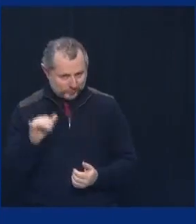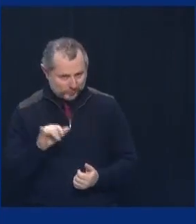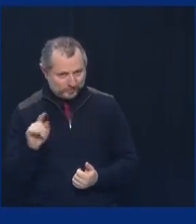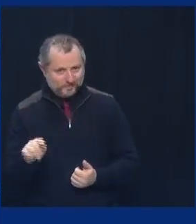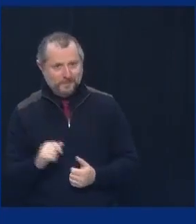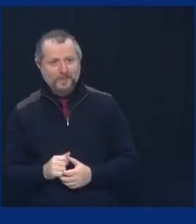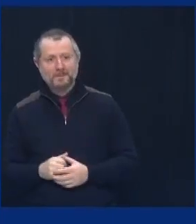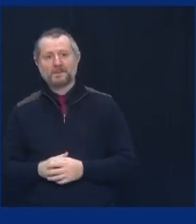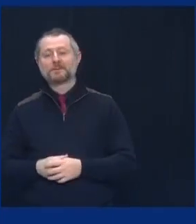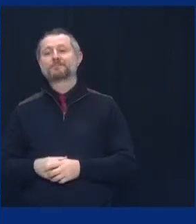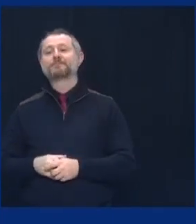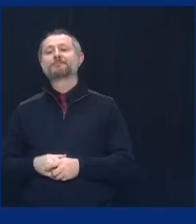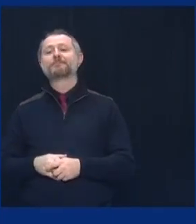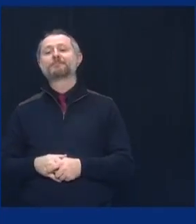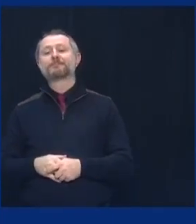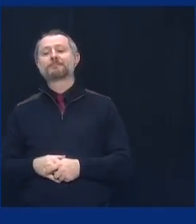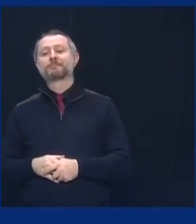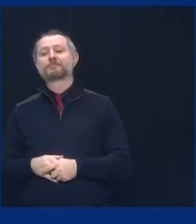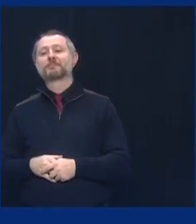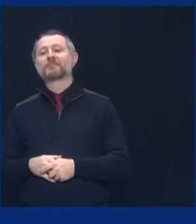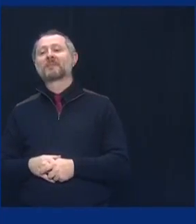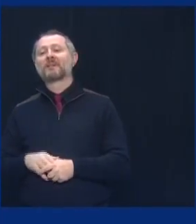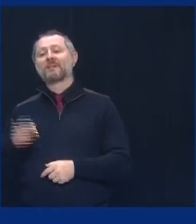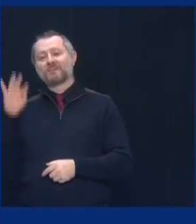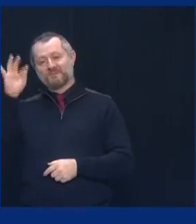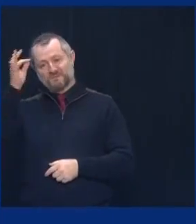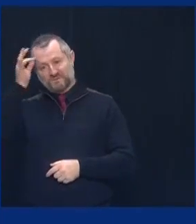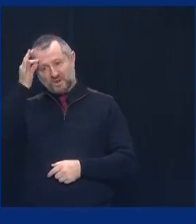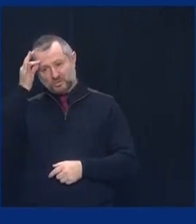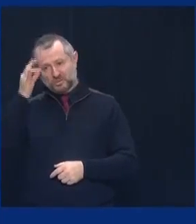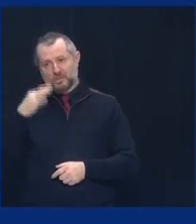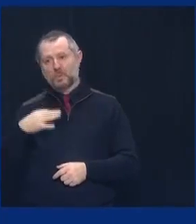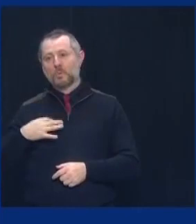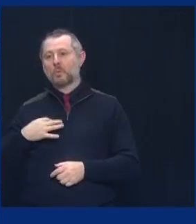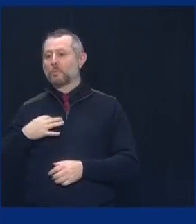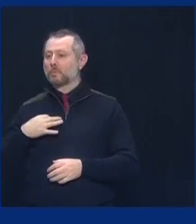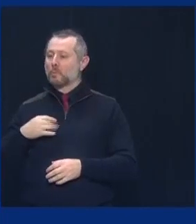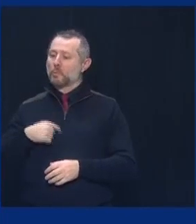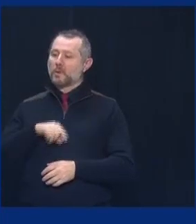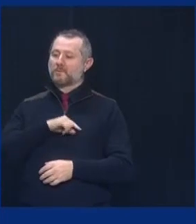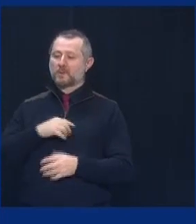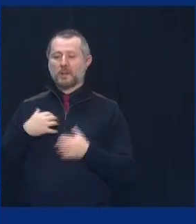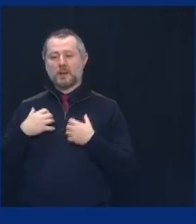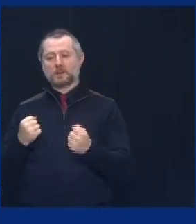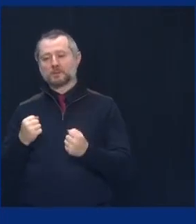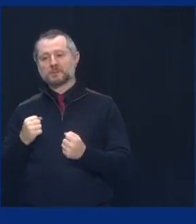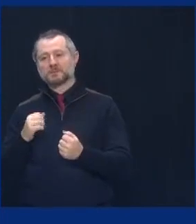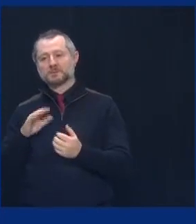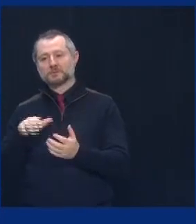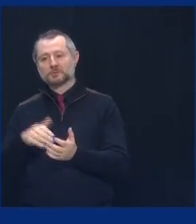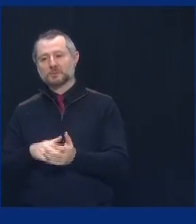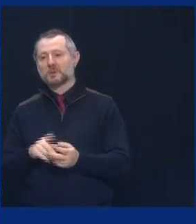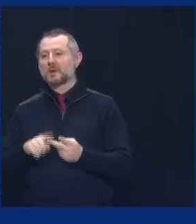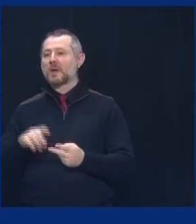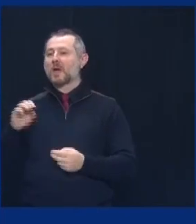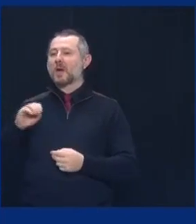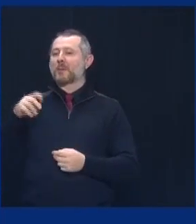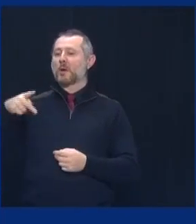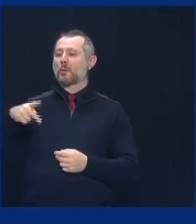The federally qualified health centers are on the list, OPWDD residents and their staff,